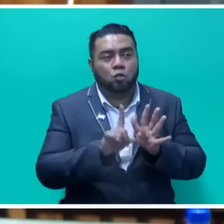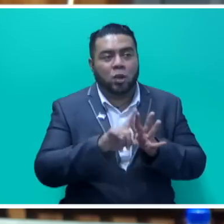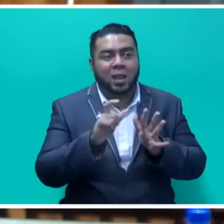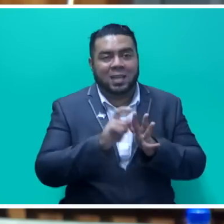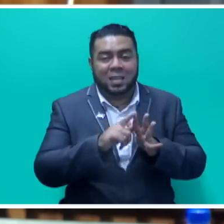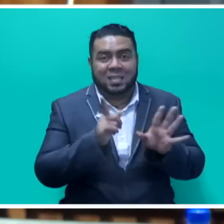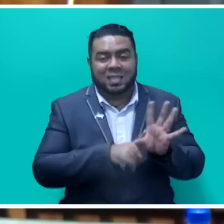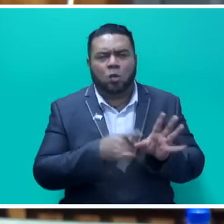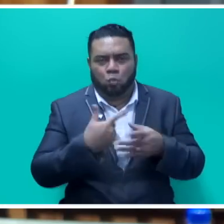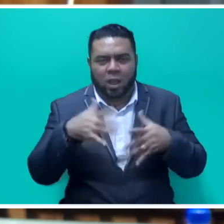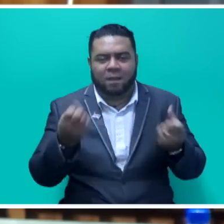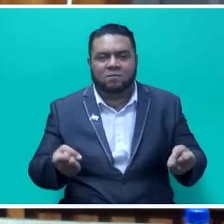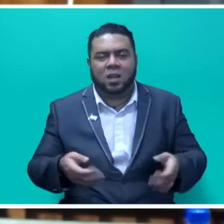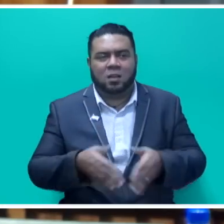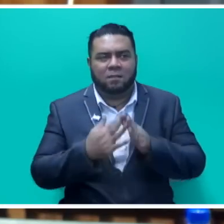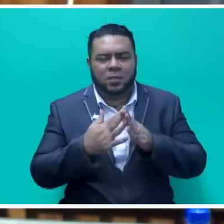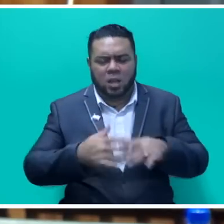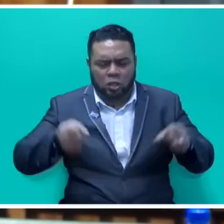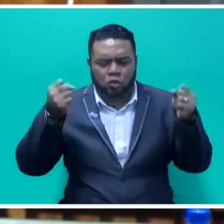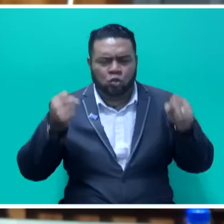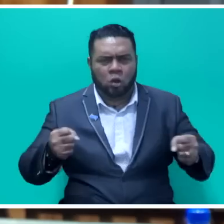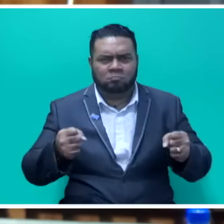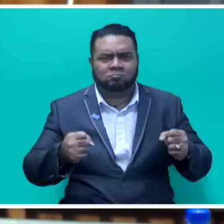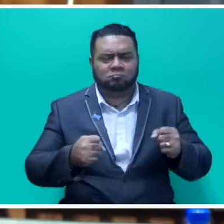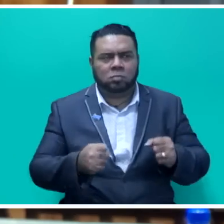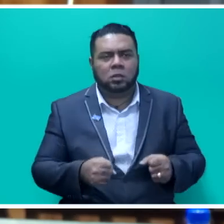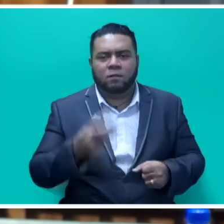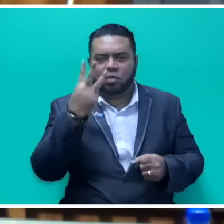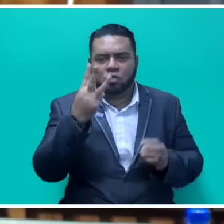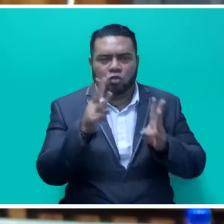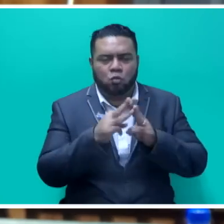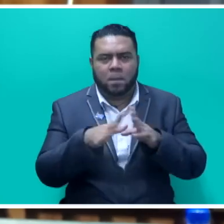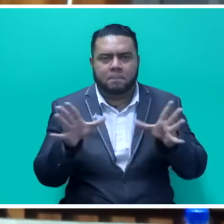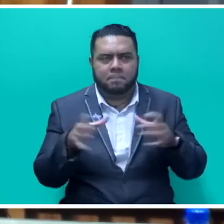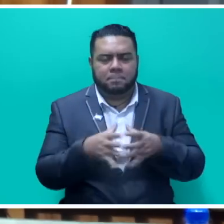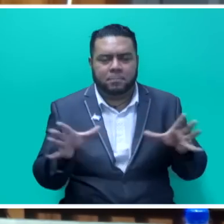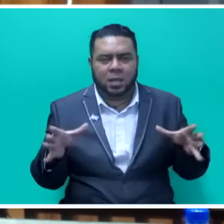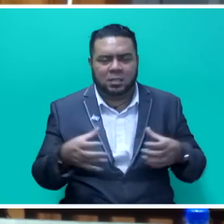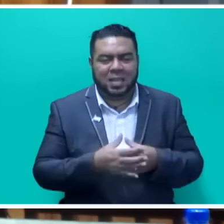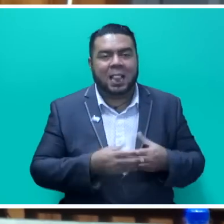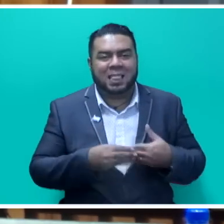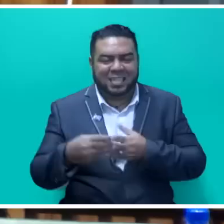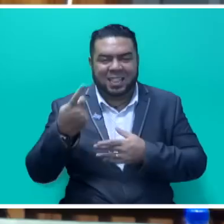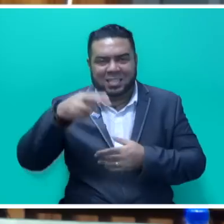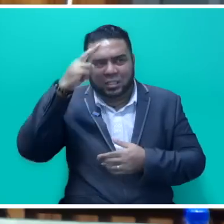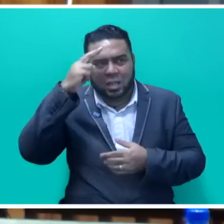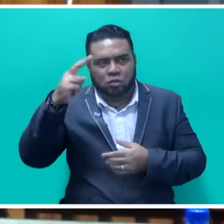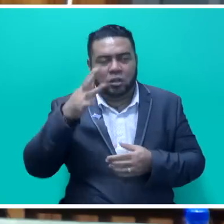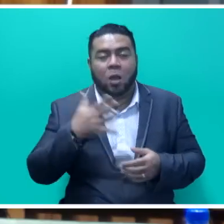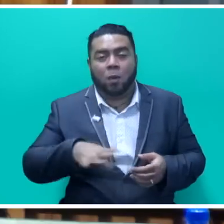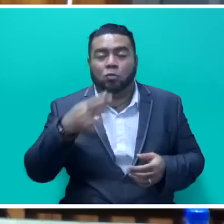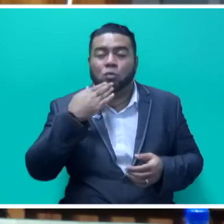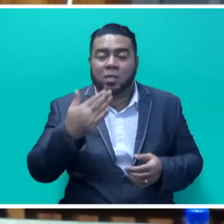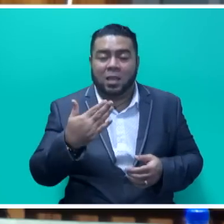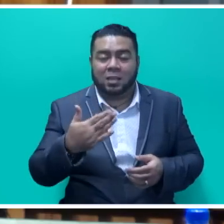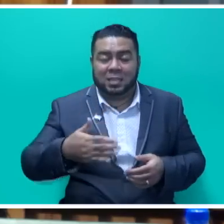a government, a solid government of three parties leading this nation. I want to thank His